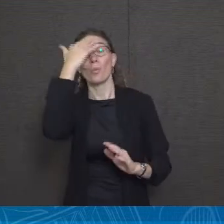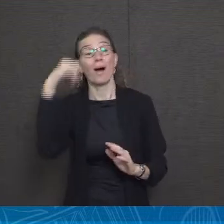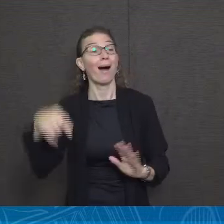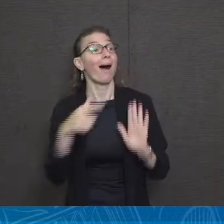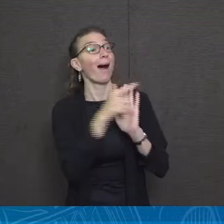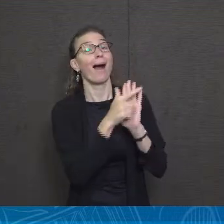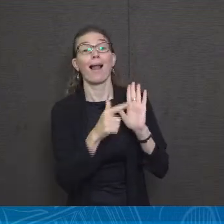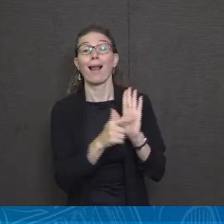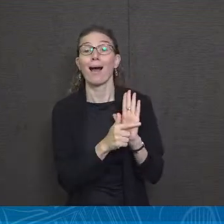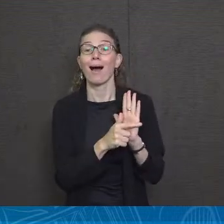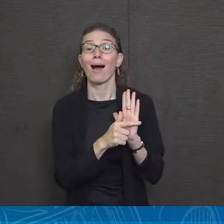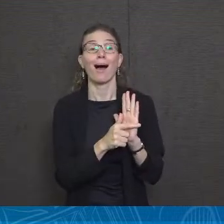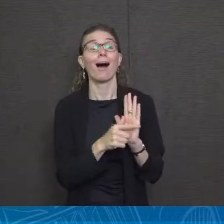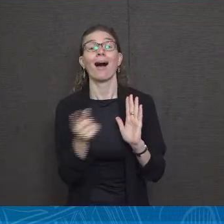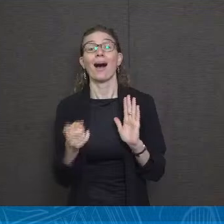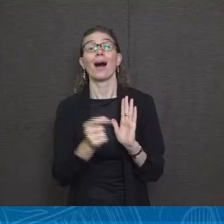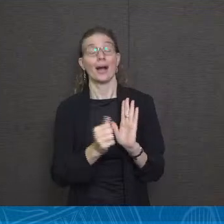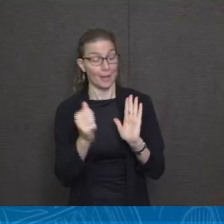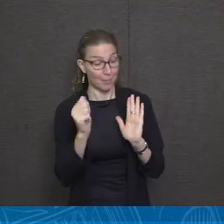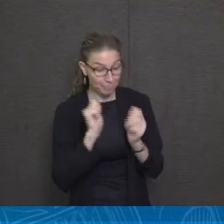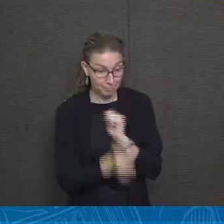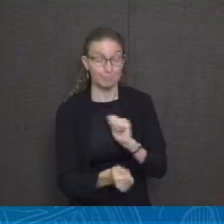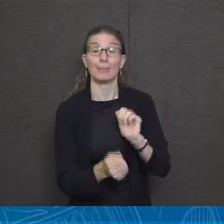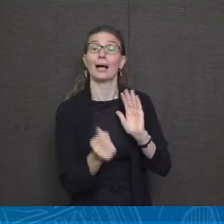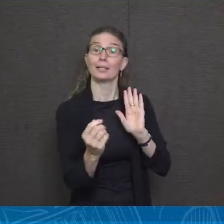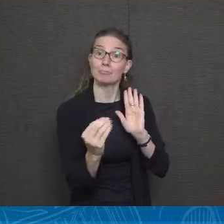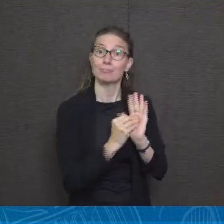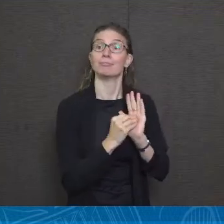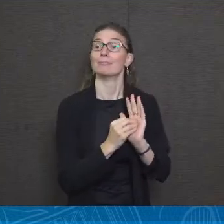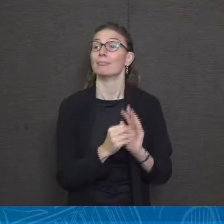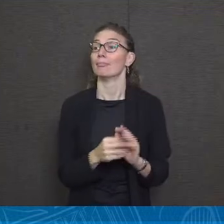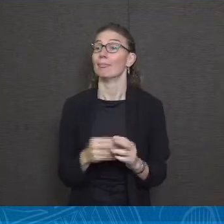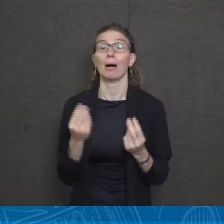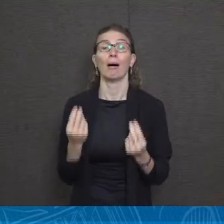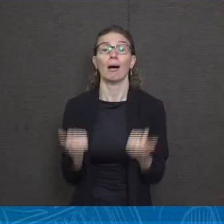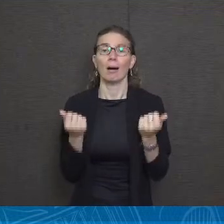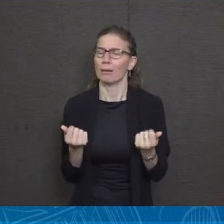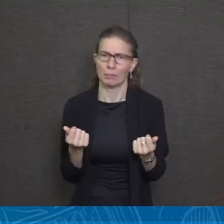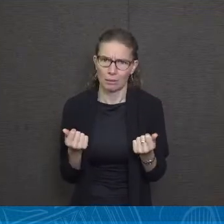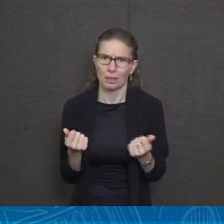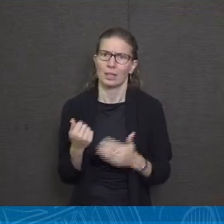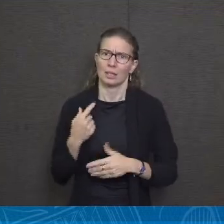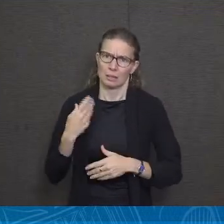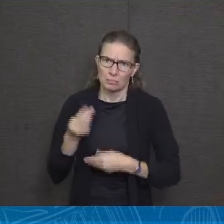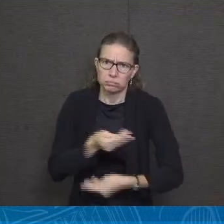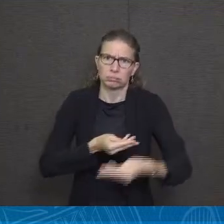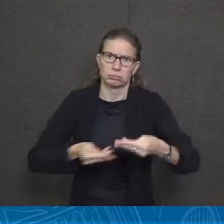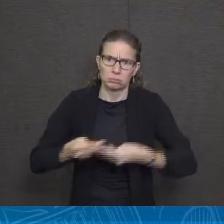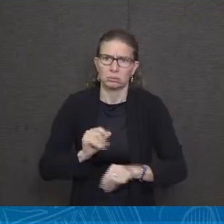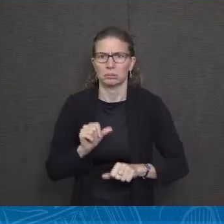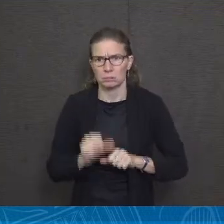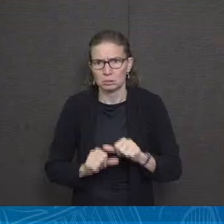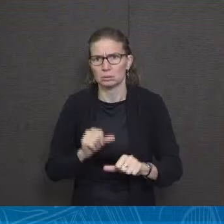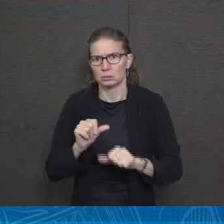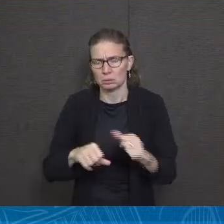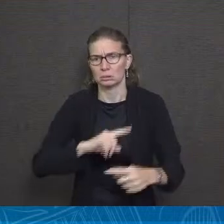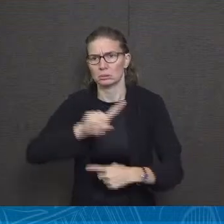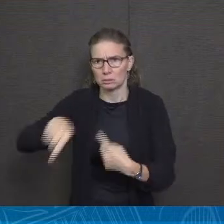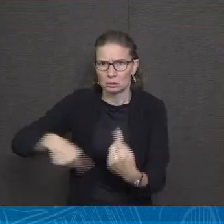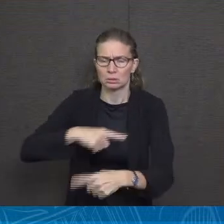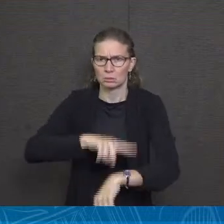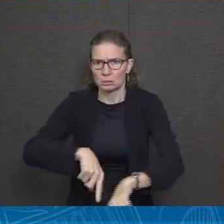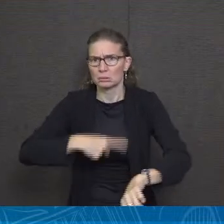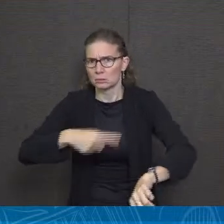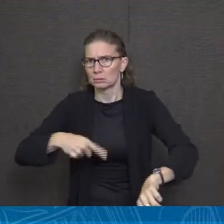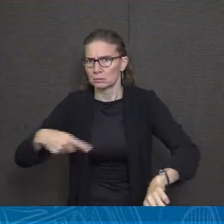days and a half. Actually, it's quite a long process. So to integrate this fast progress of knowledge, what